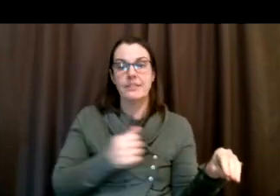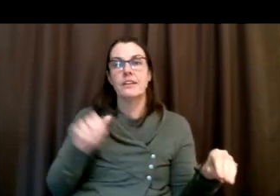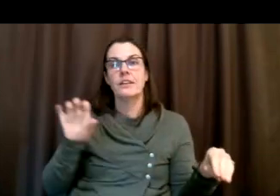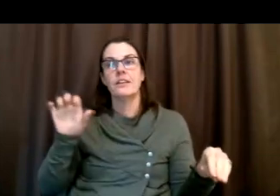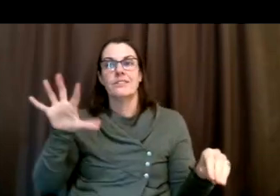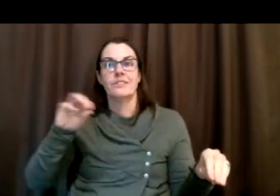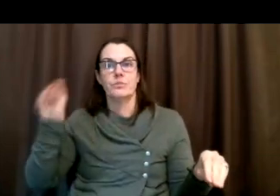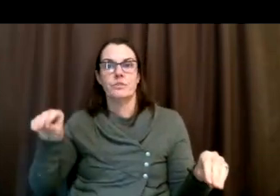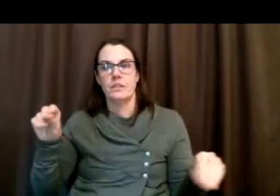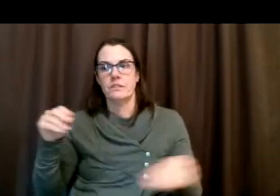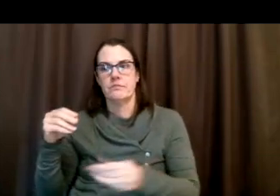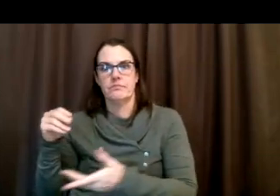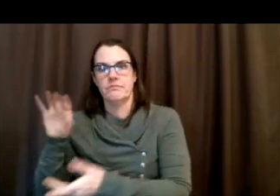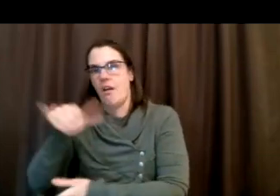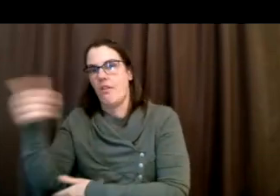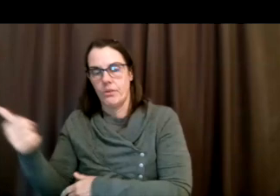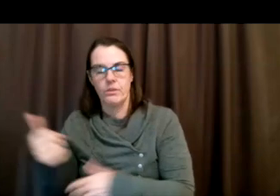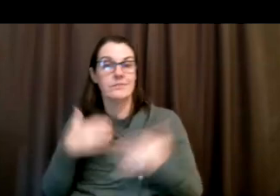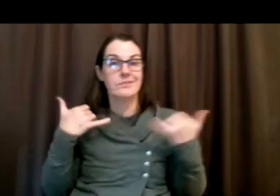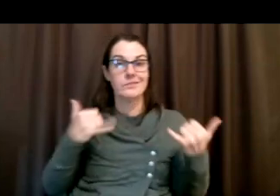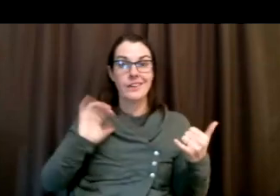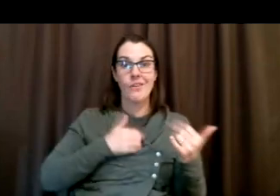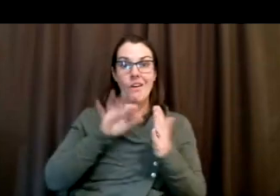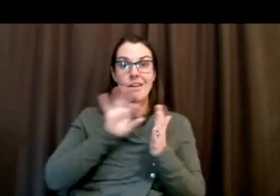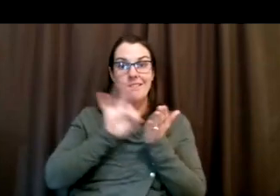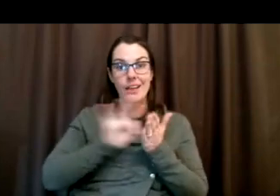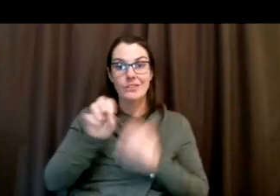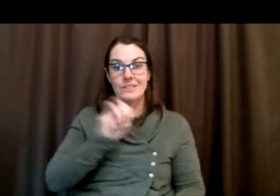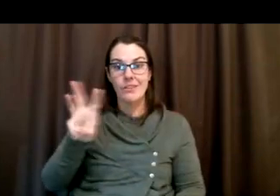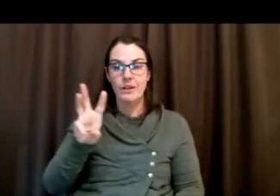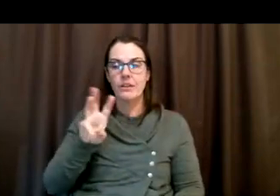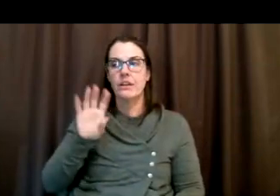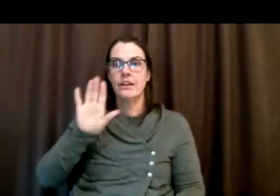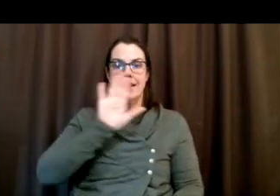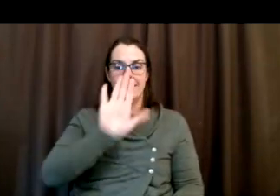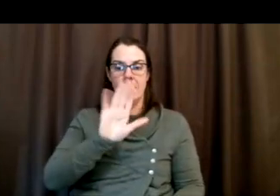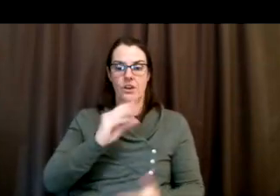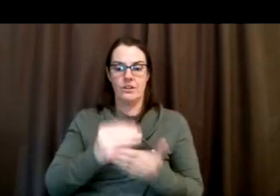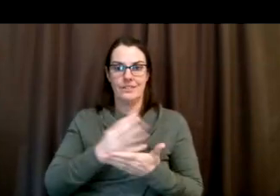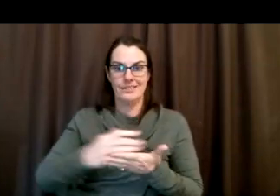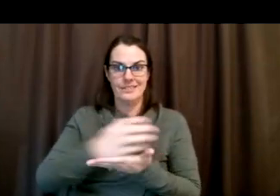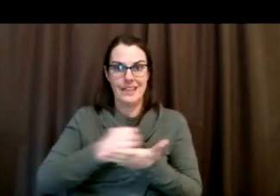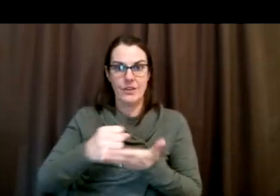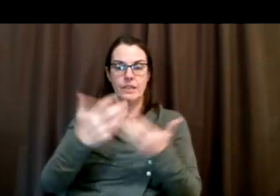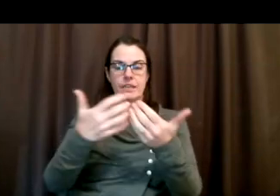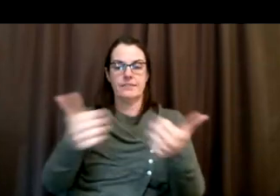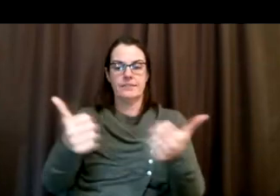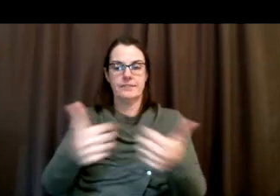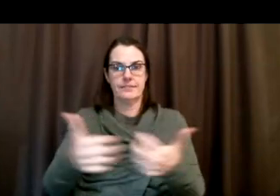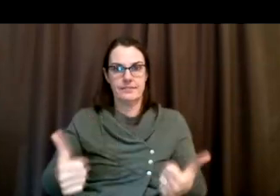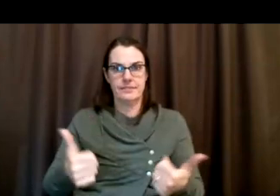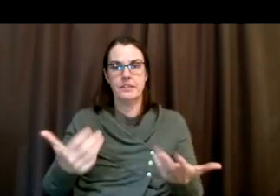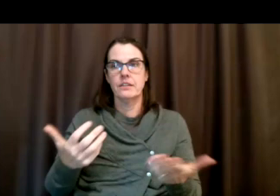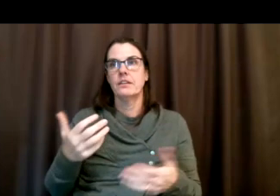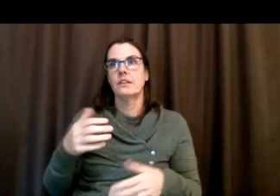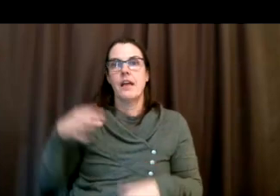accounting software is we need to break down their salary, their benefits, any